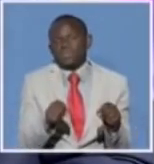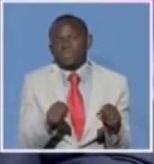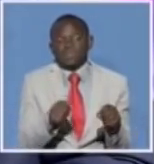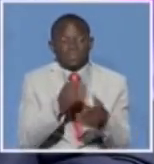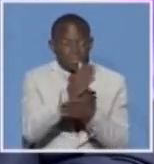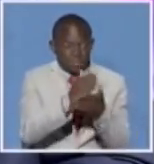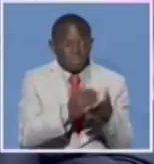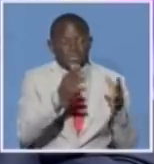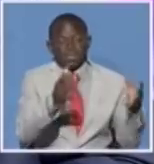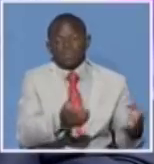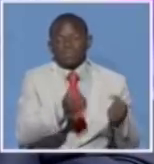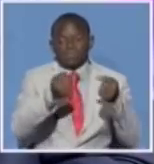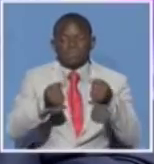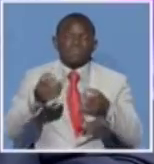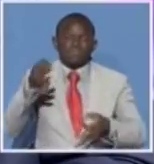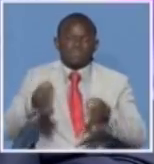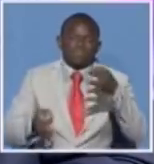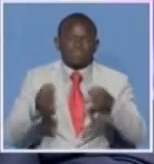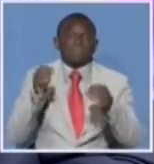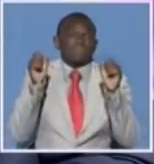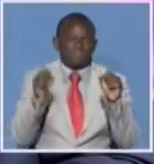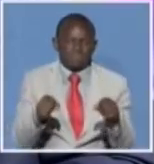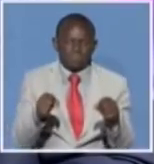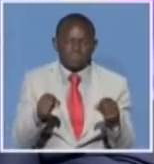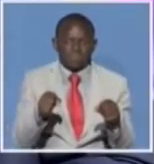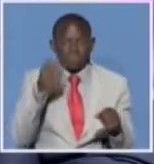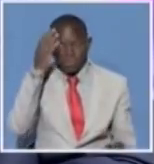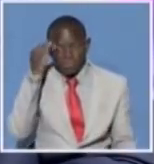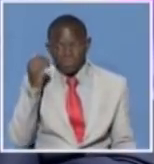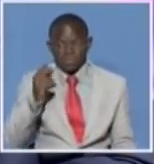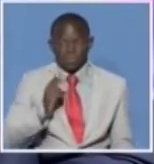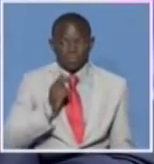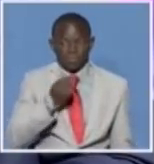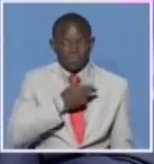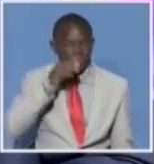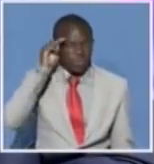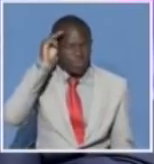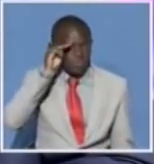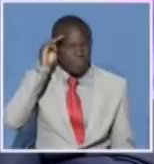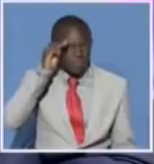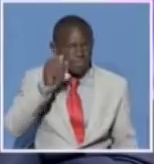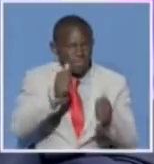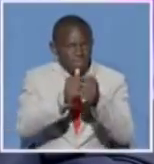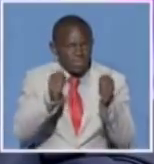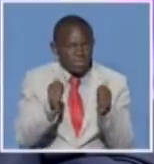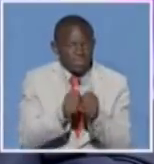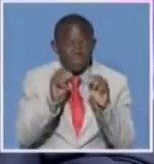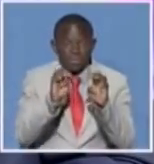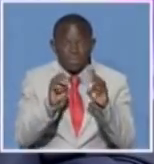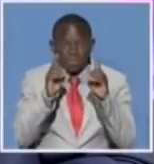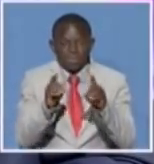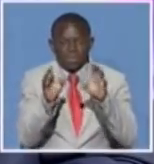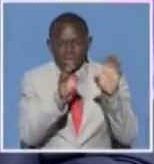of the measures that we undertook as a ministry to try and redress this situation. When you say you've got accurate